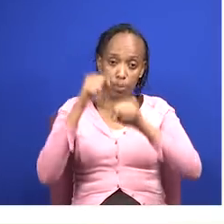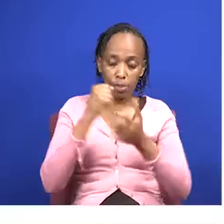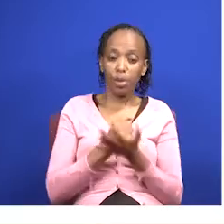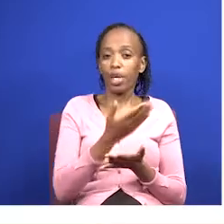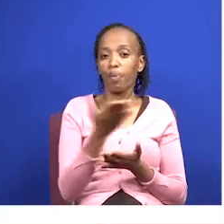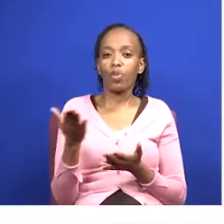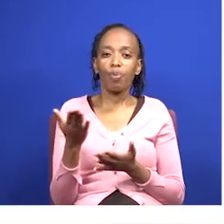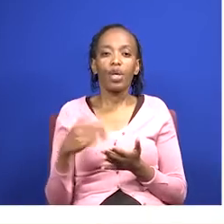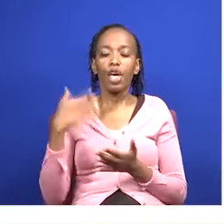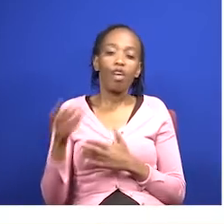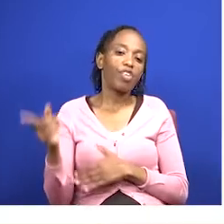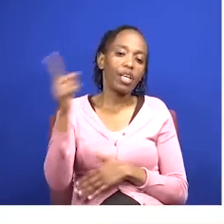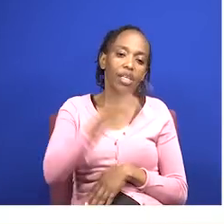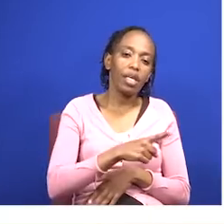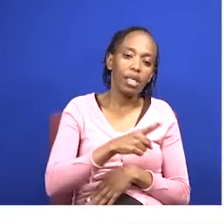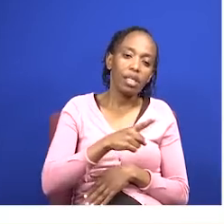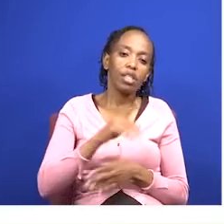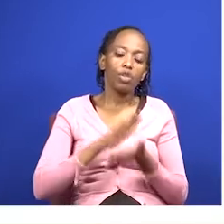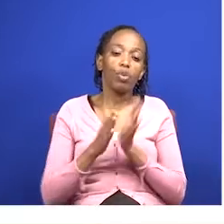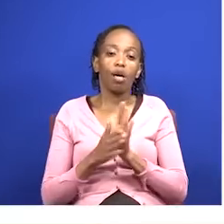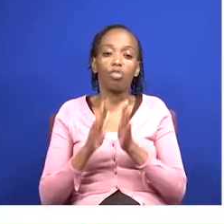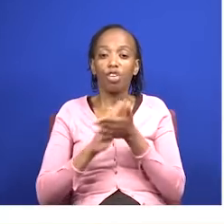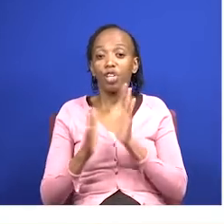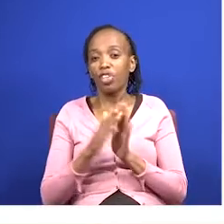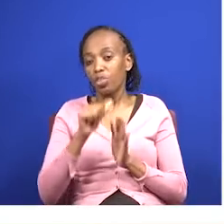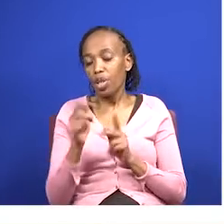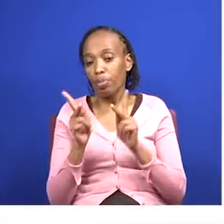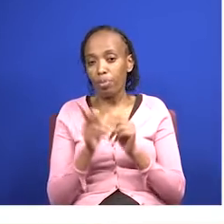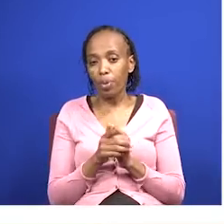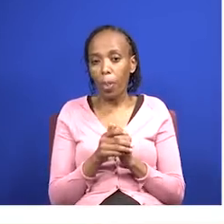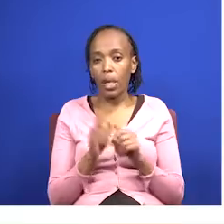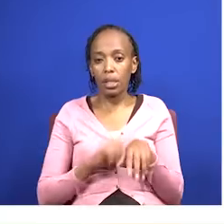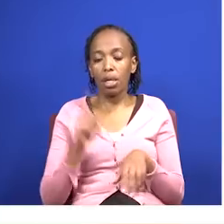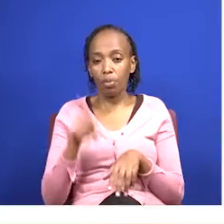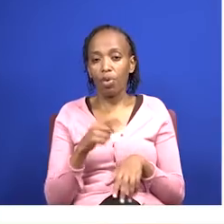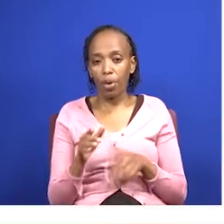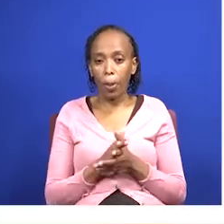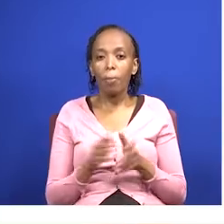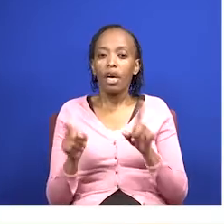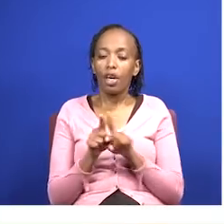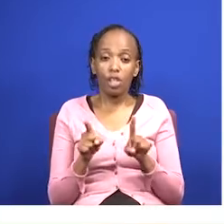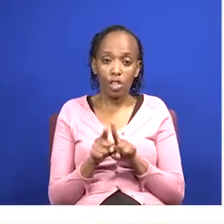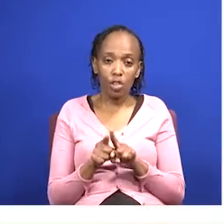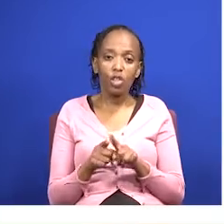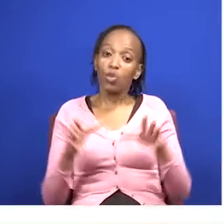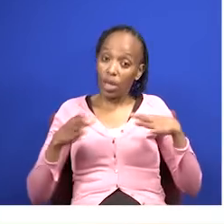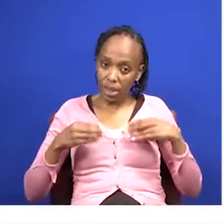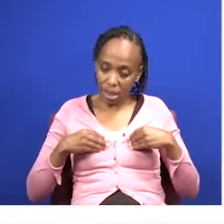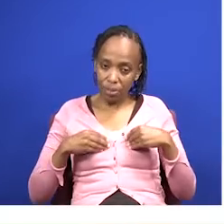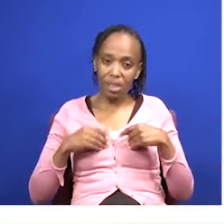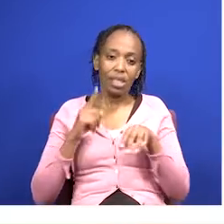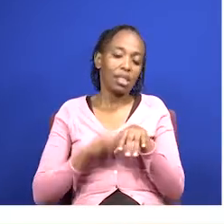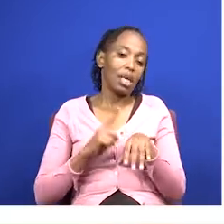God can help them every day to be forgiving other people when they are wronged, and also to be